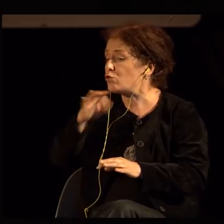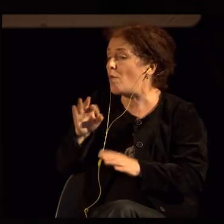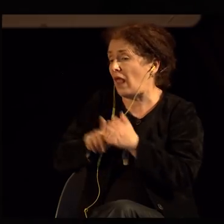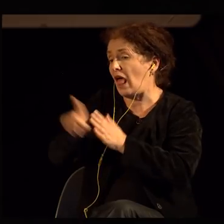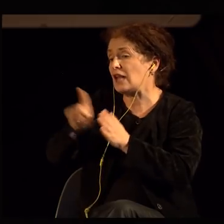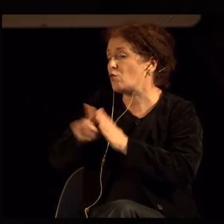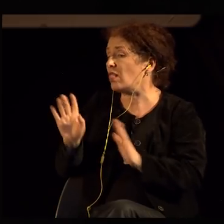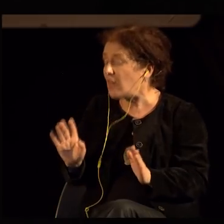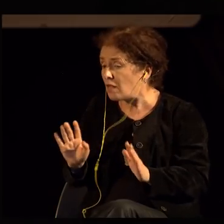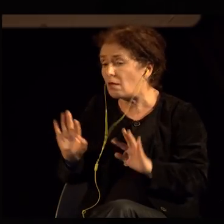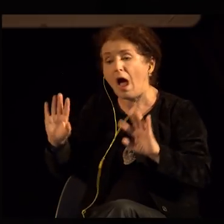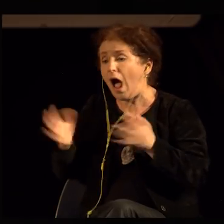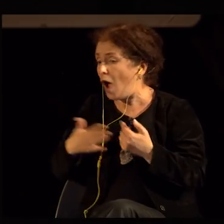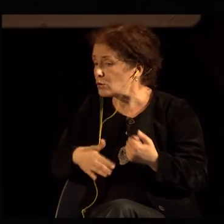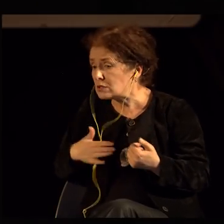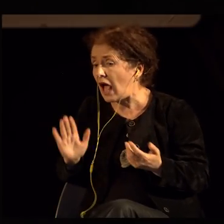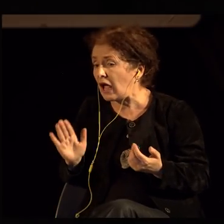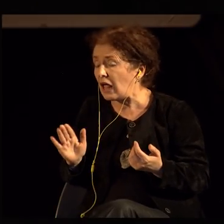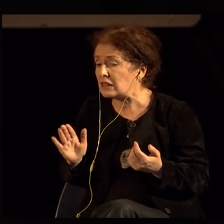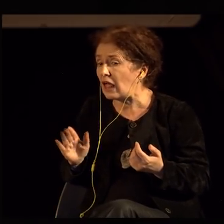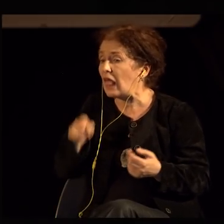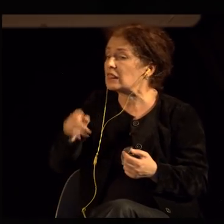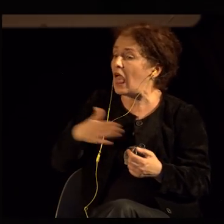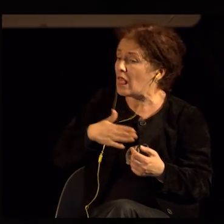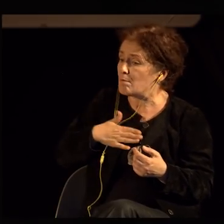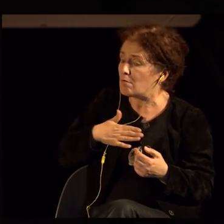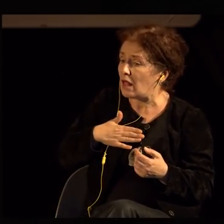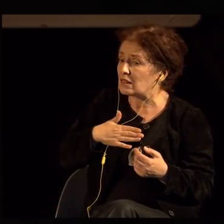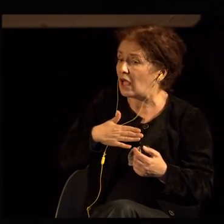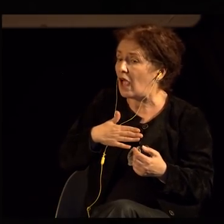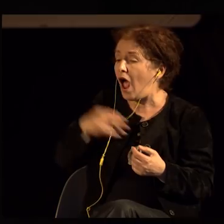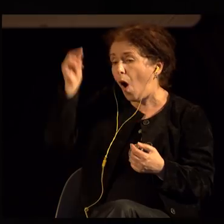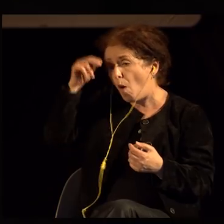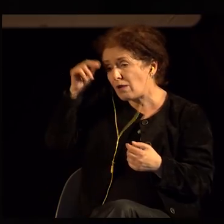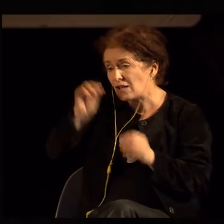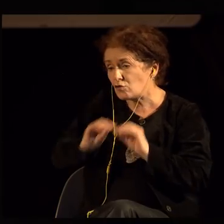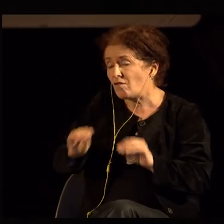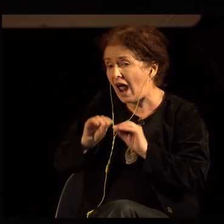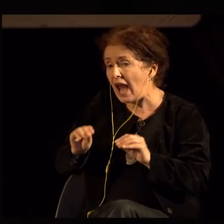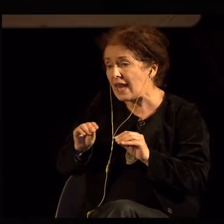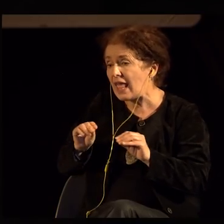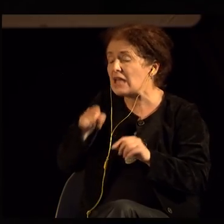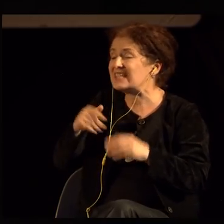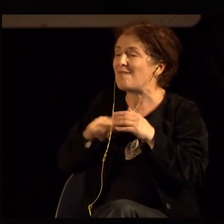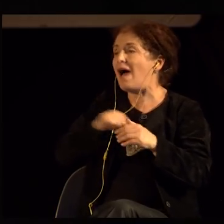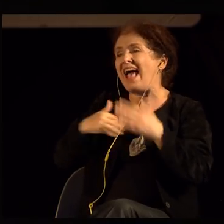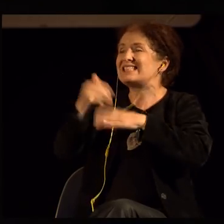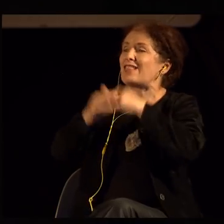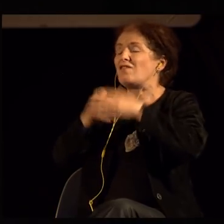to do pleasure-focused sex education, taking this shift in your perspective helps a lot.